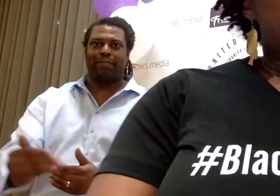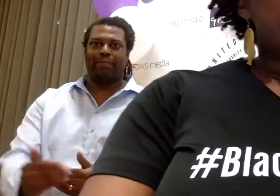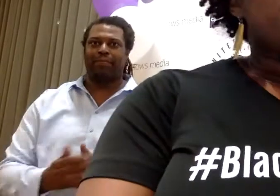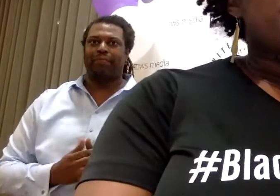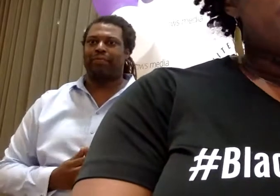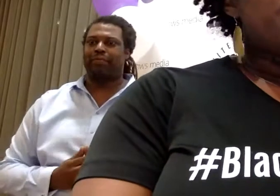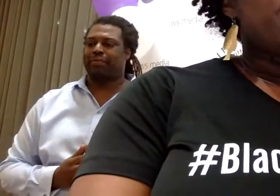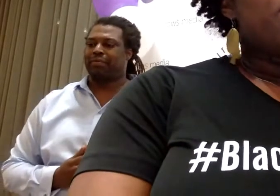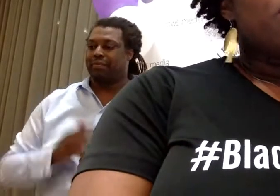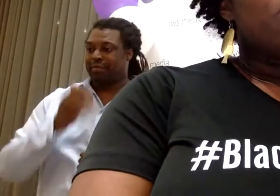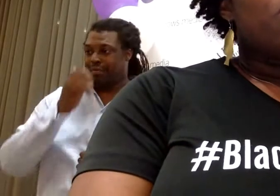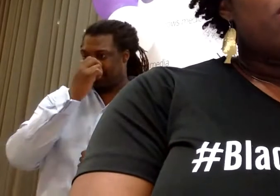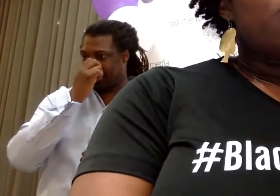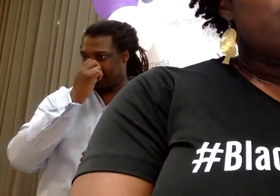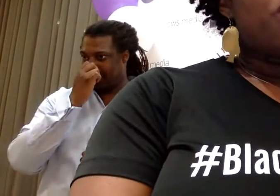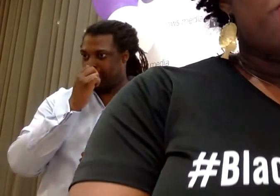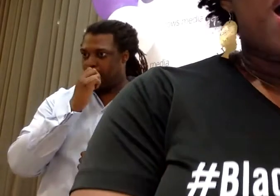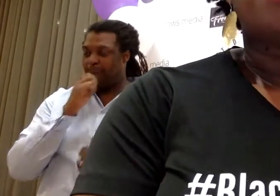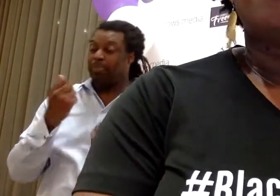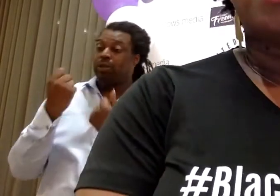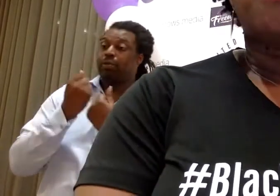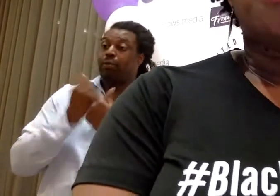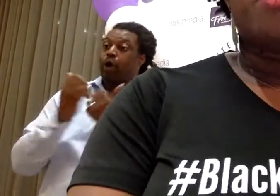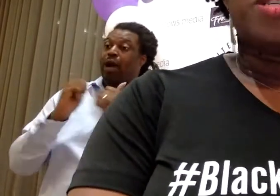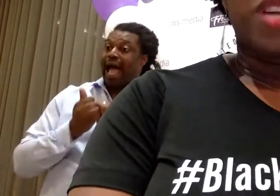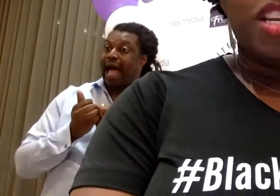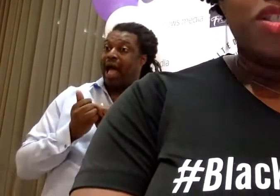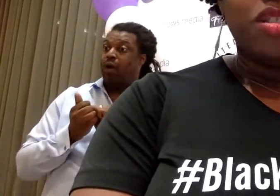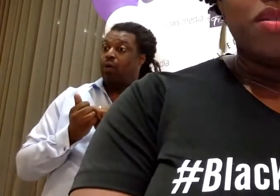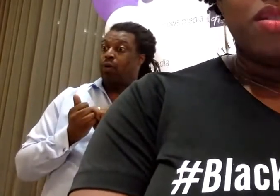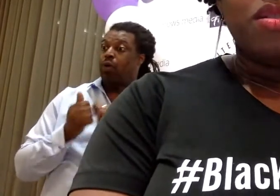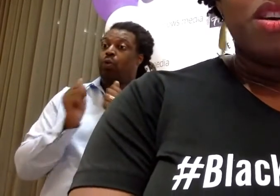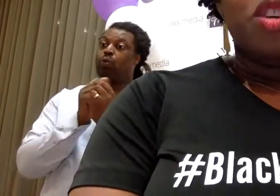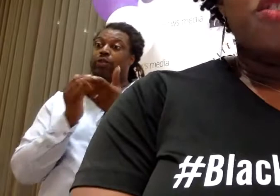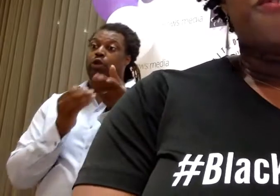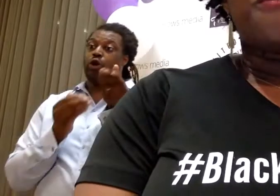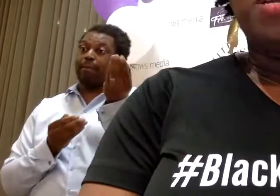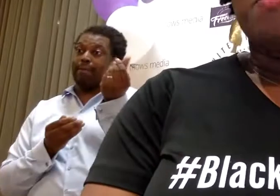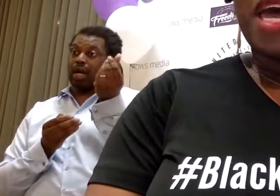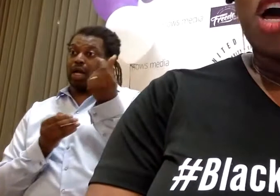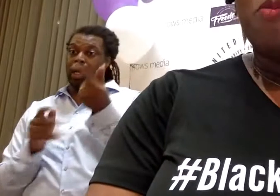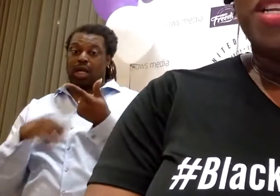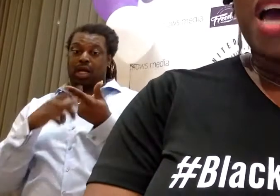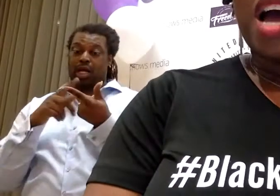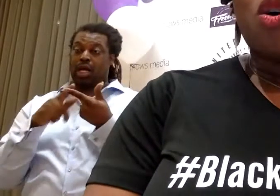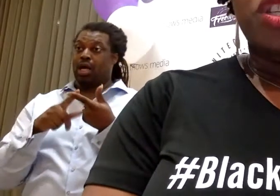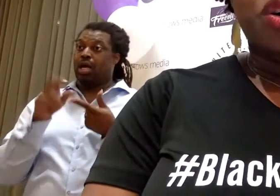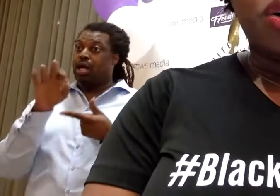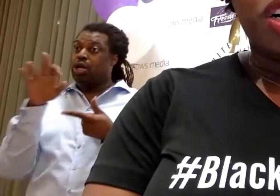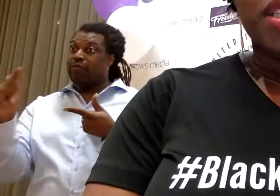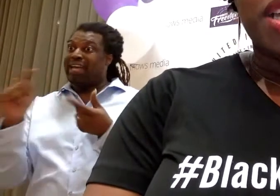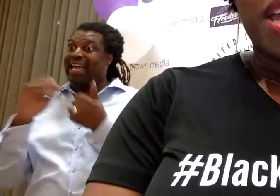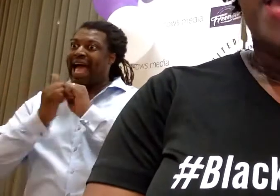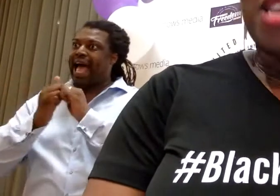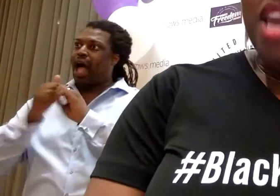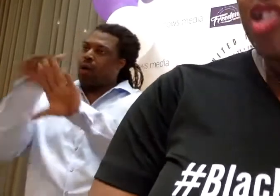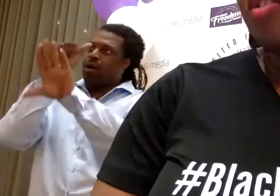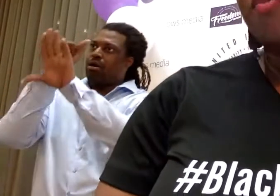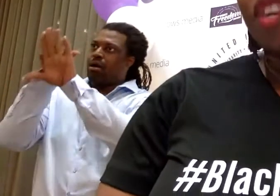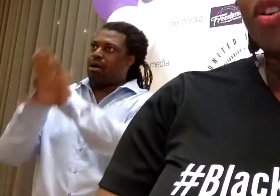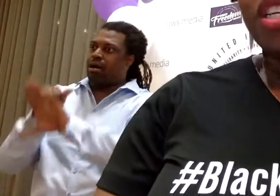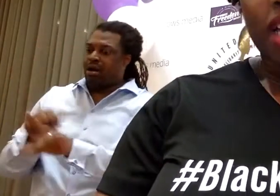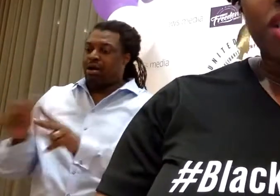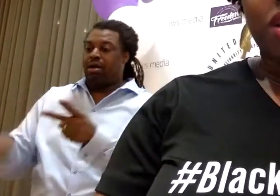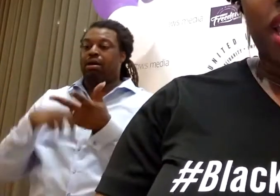You support them with your pocketbook in the form of donations, your feet by helping knock on doors, and yes,